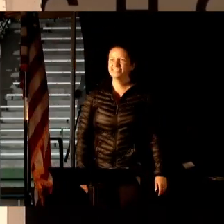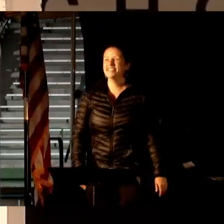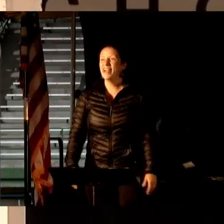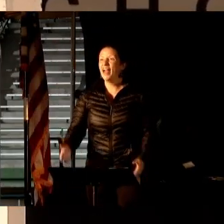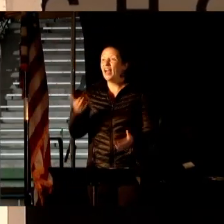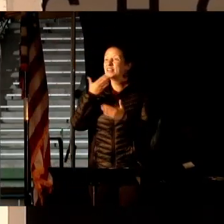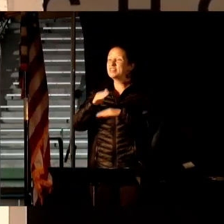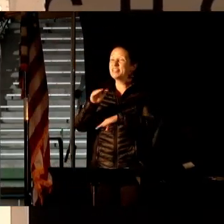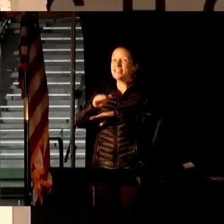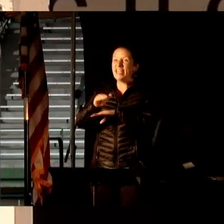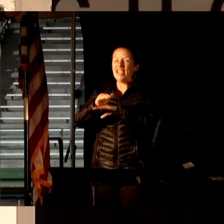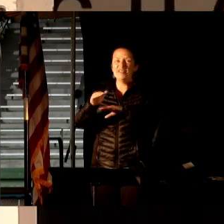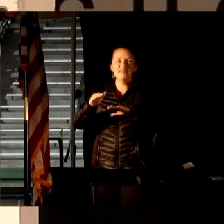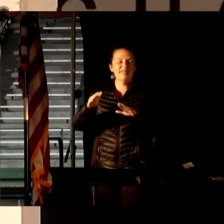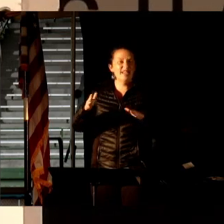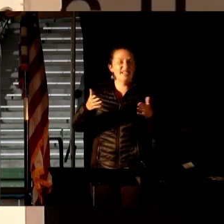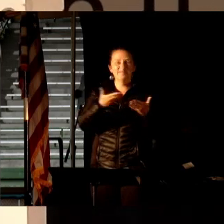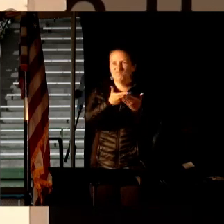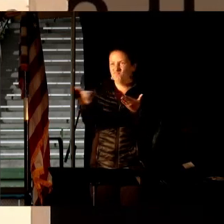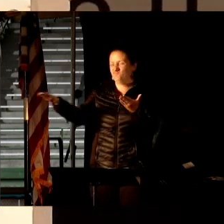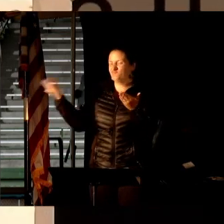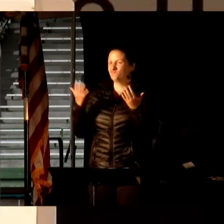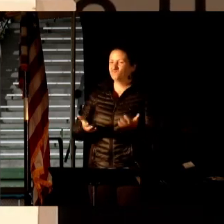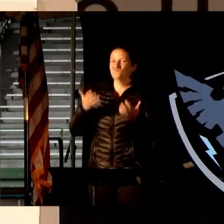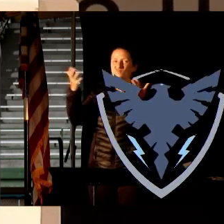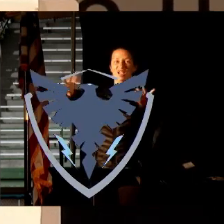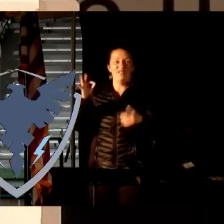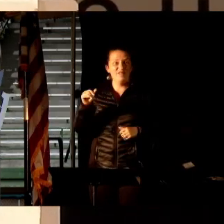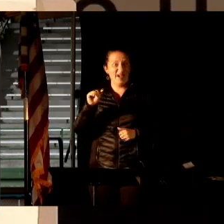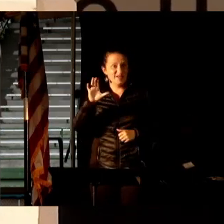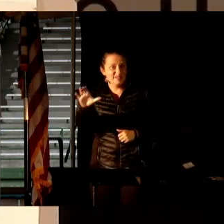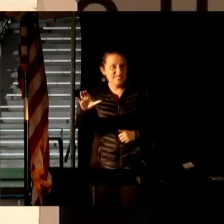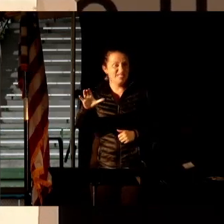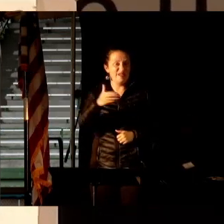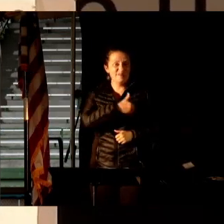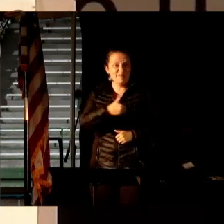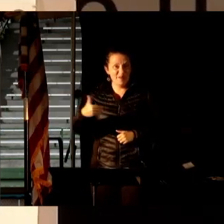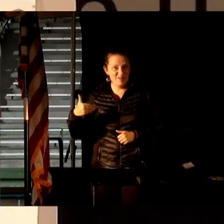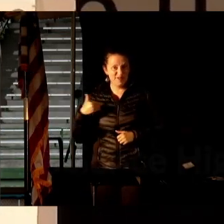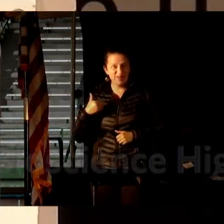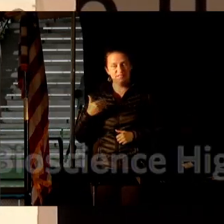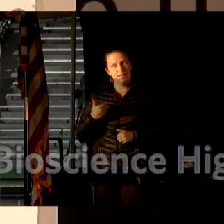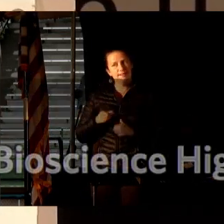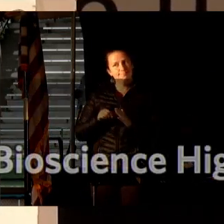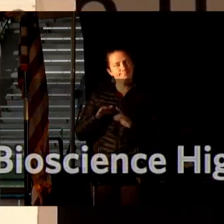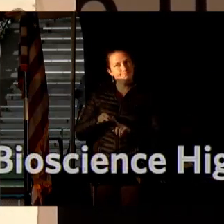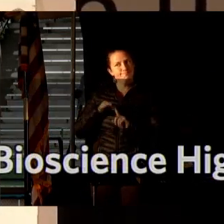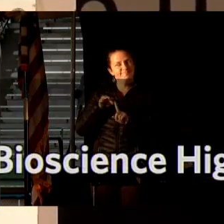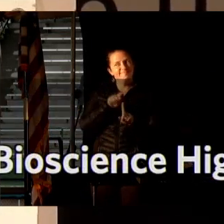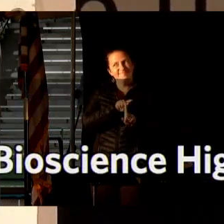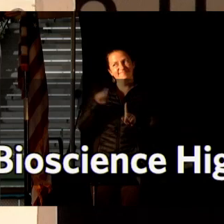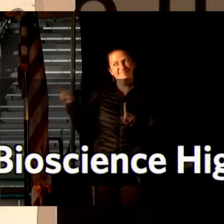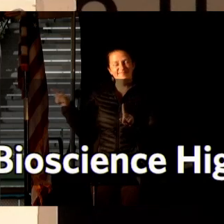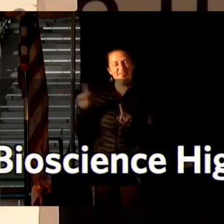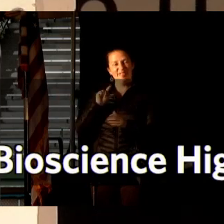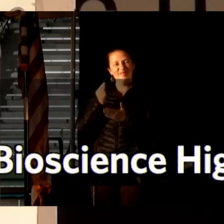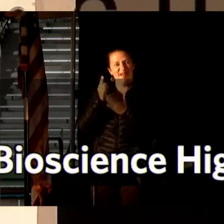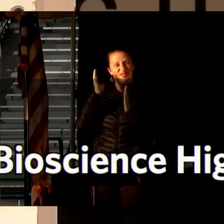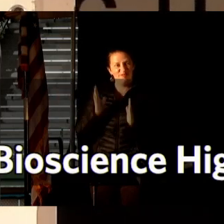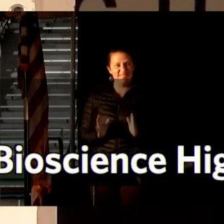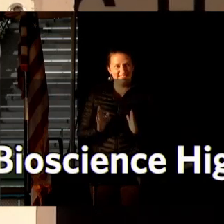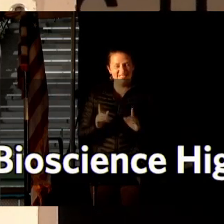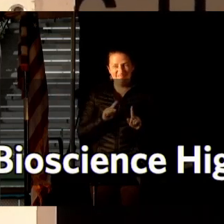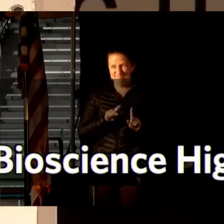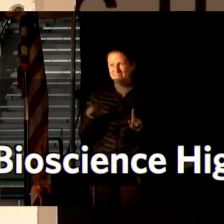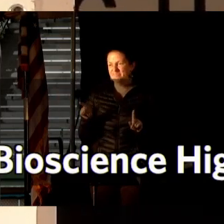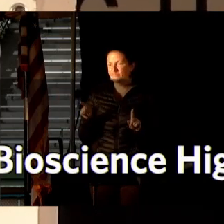Good evening, ladies and gentlemen, faculty members, and especially the graduates of the class of 2022. Graduates,